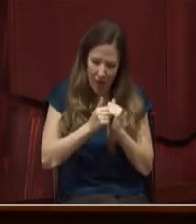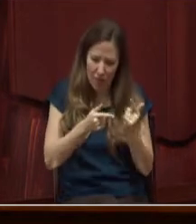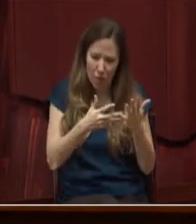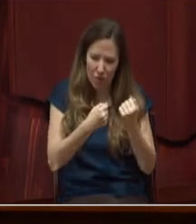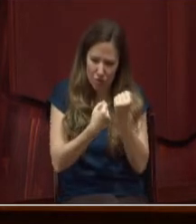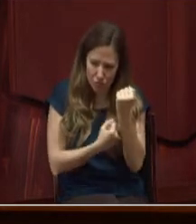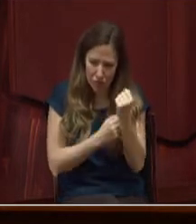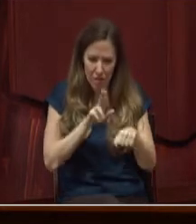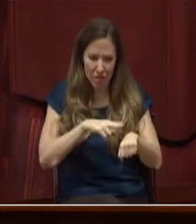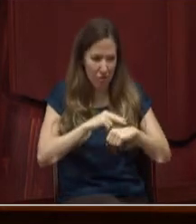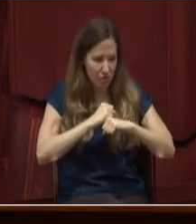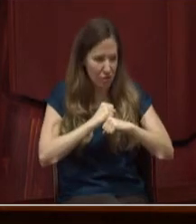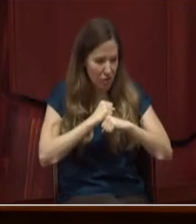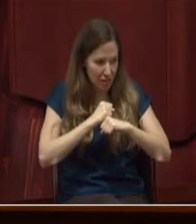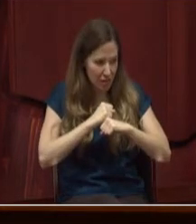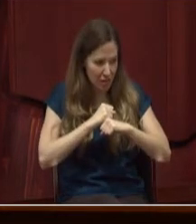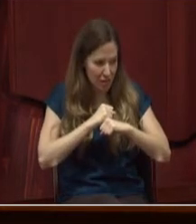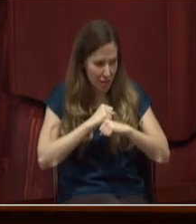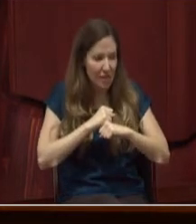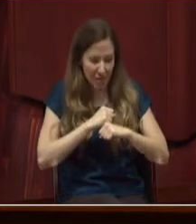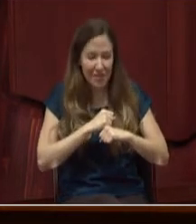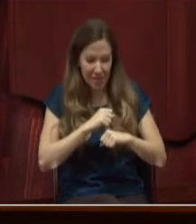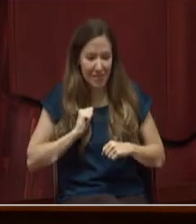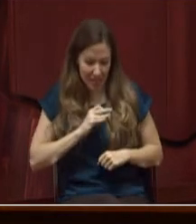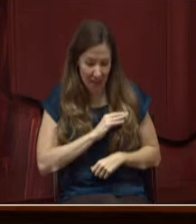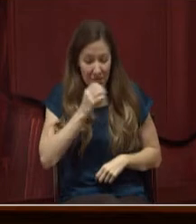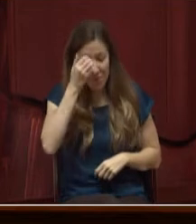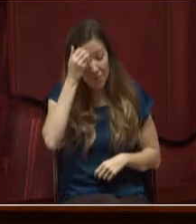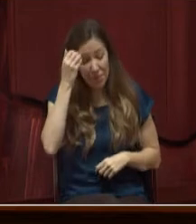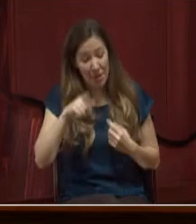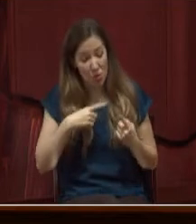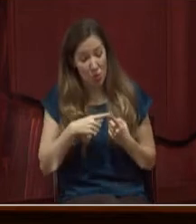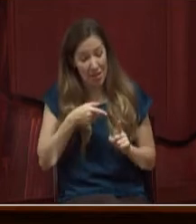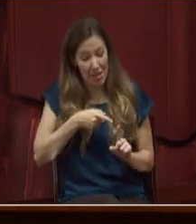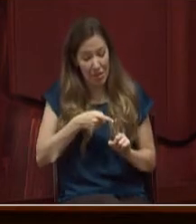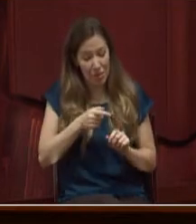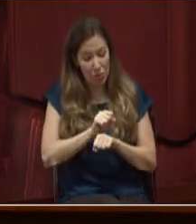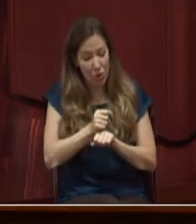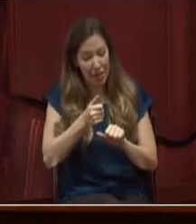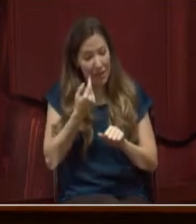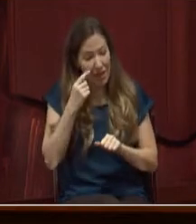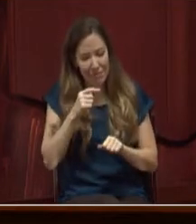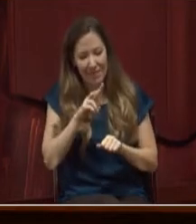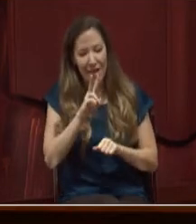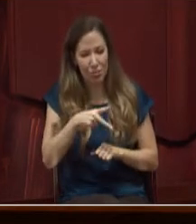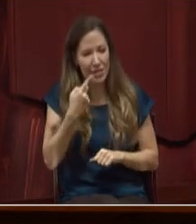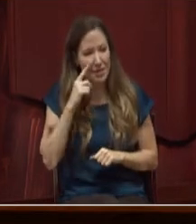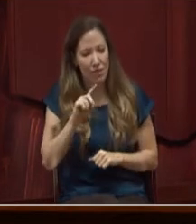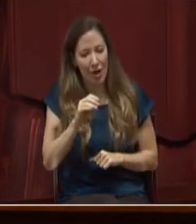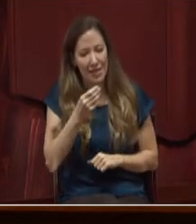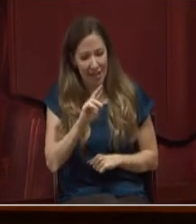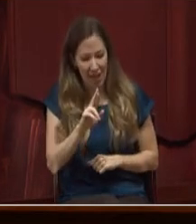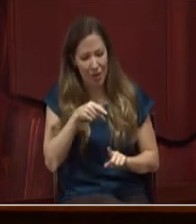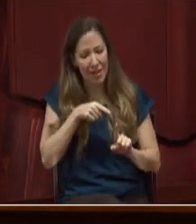learned firsthand about the importance of a good org chart when he was Eisenhower's vice president. Eisenhower's White House structure was more like the